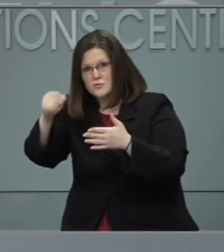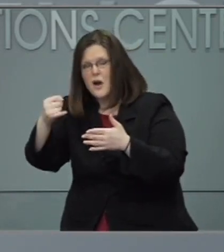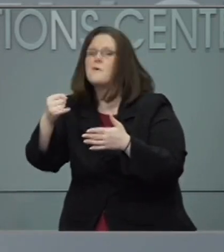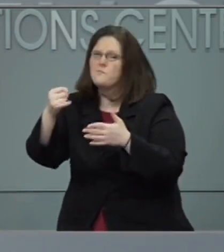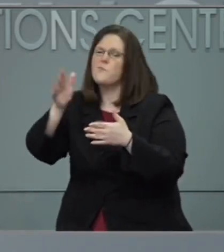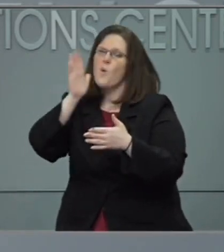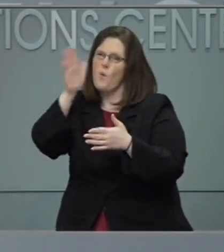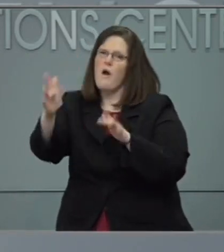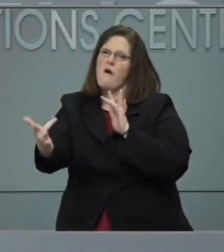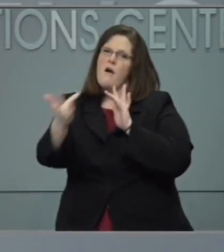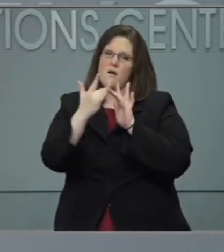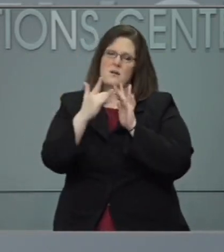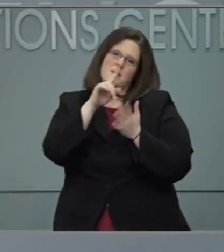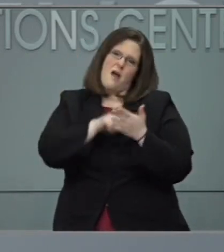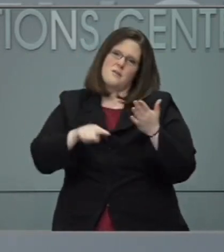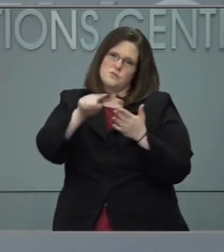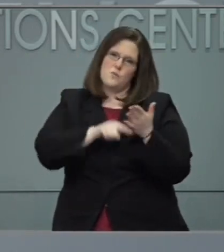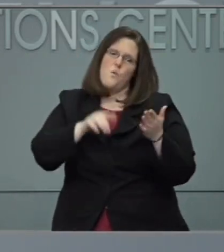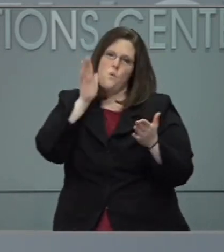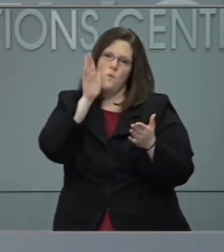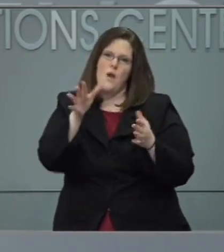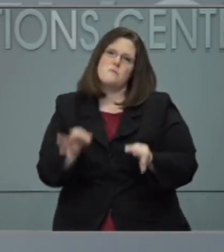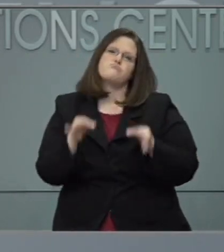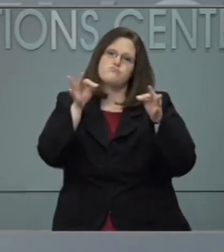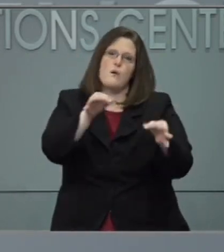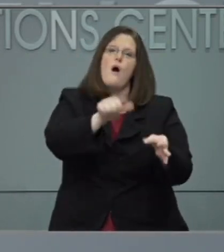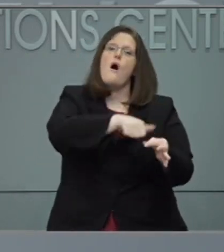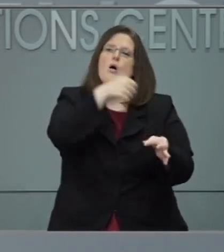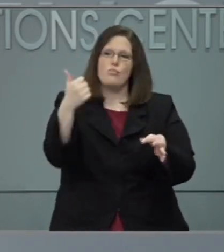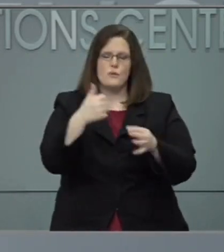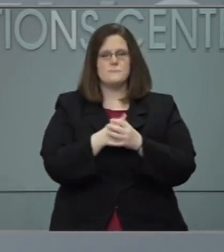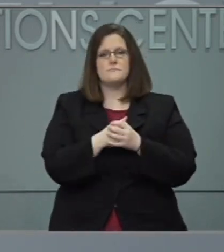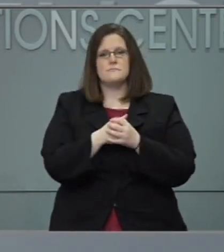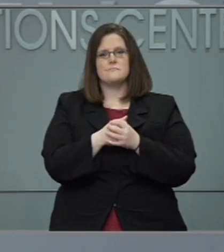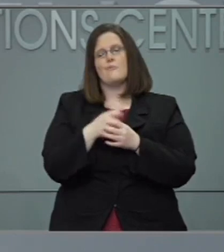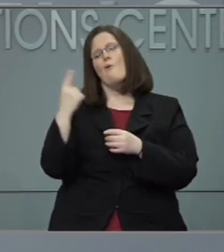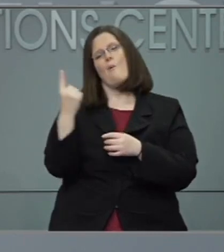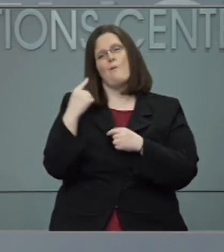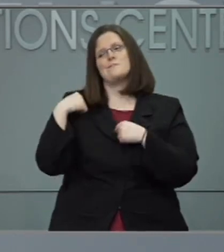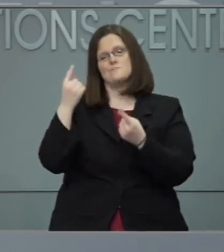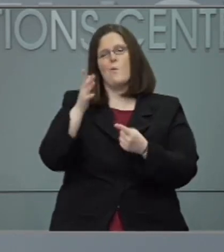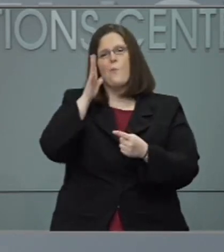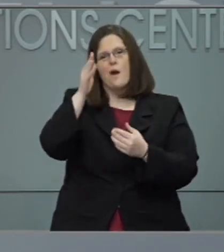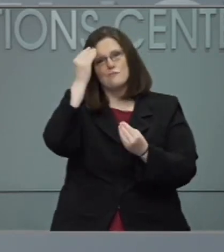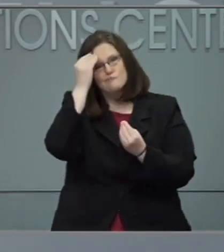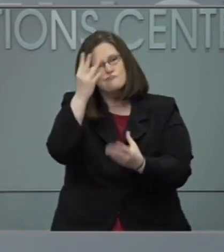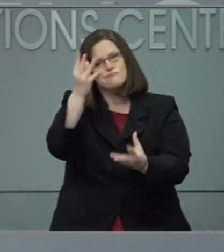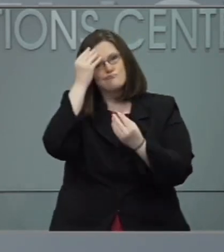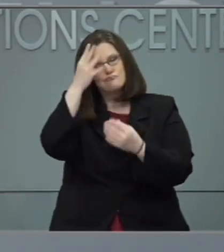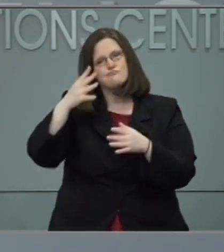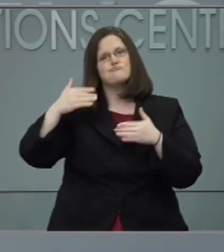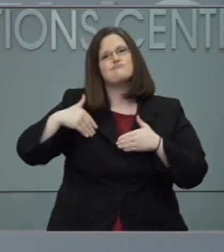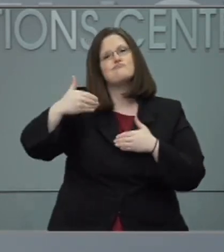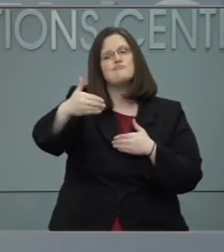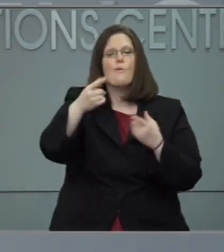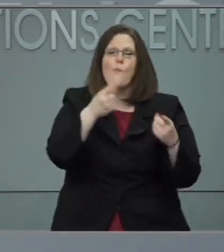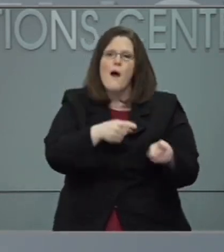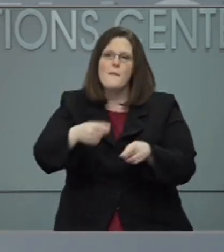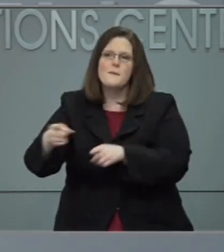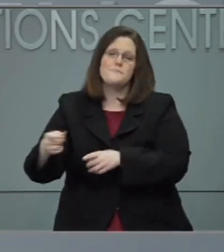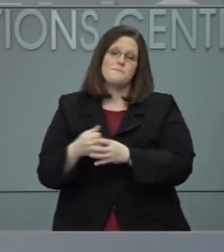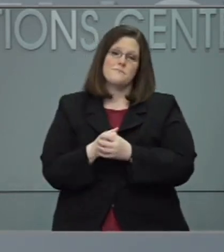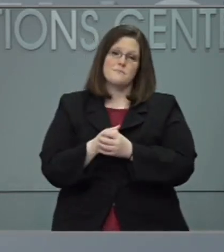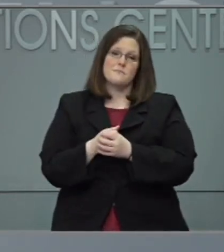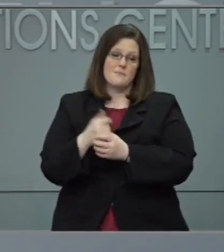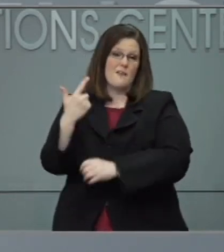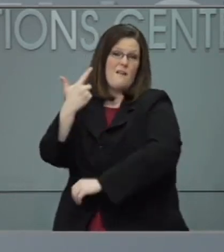provide everyone with timely and accurate information as we learn more. COVID-19 vaccines remain the most